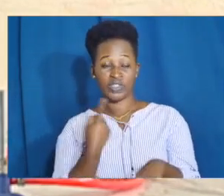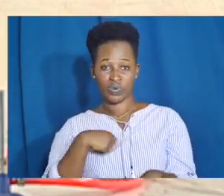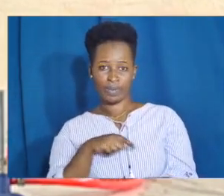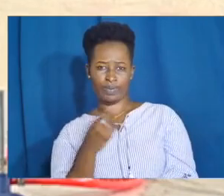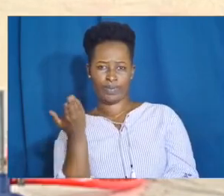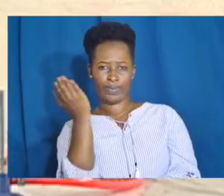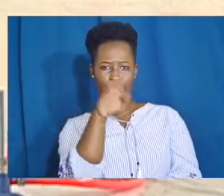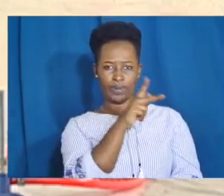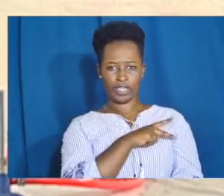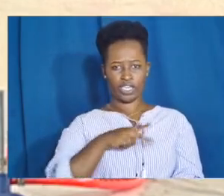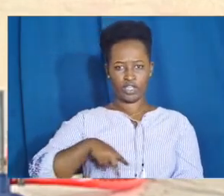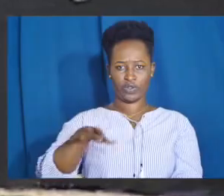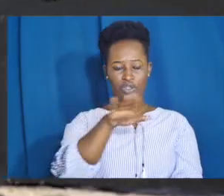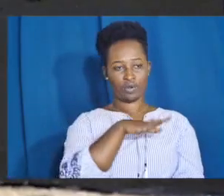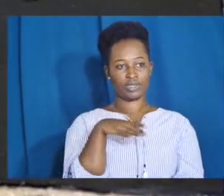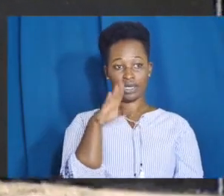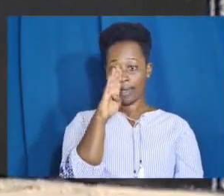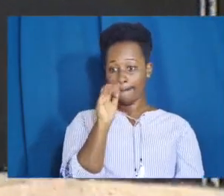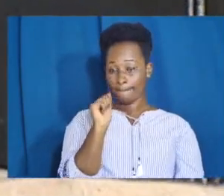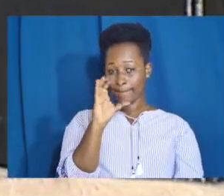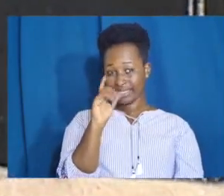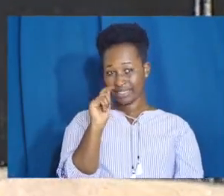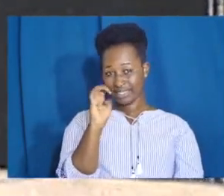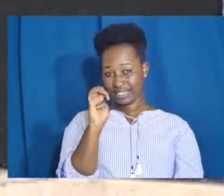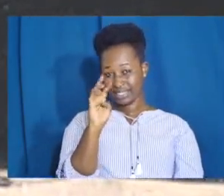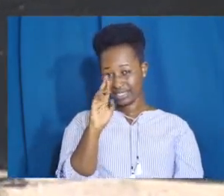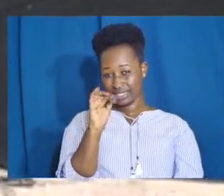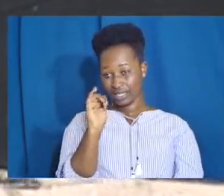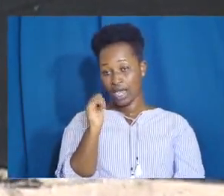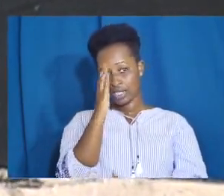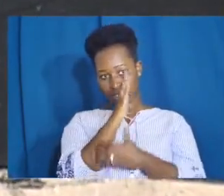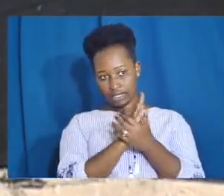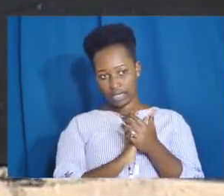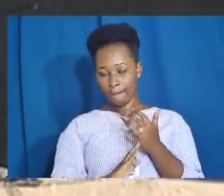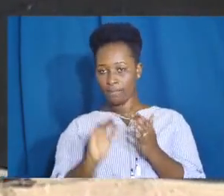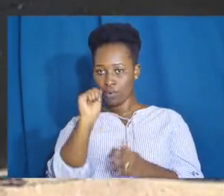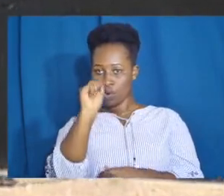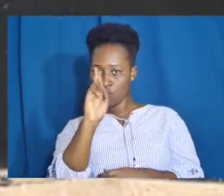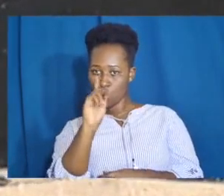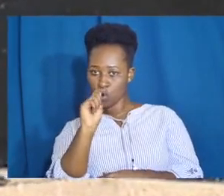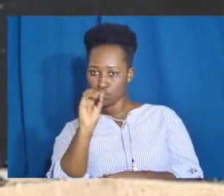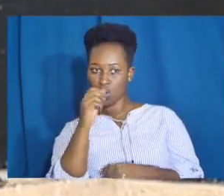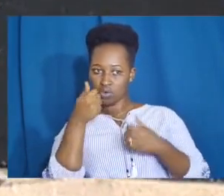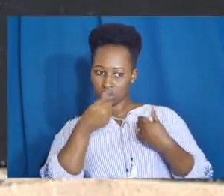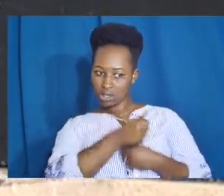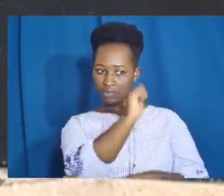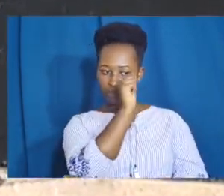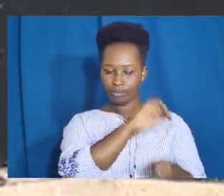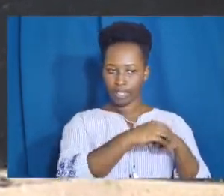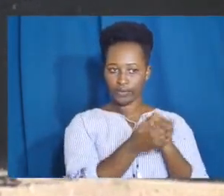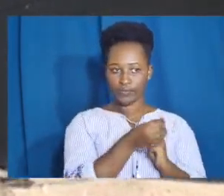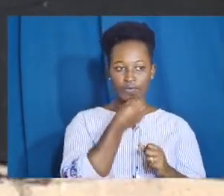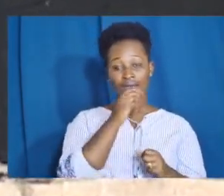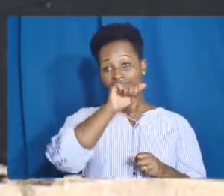kingdoms, bacteria, some of them are autotrophic. They are able to make their own food. Others are heterotrophic.